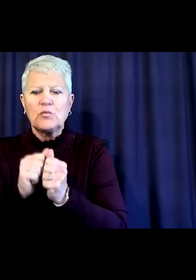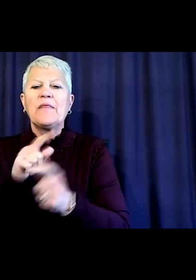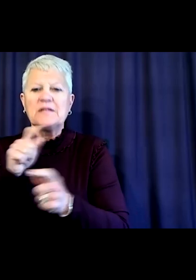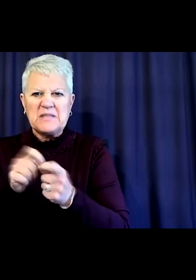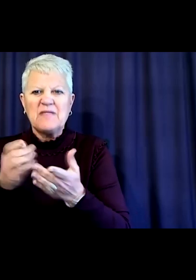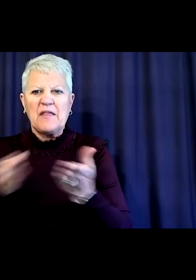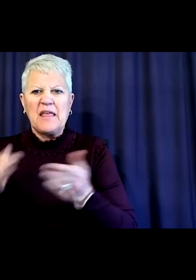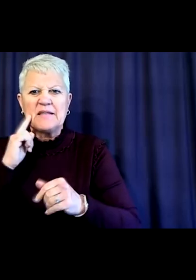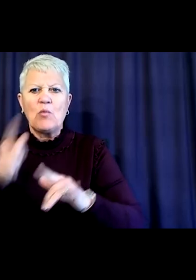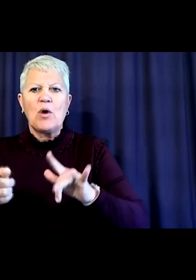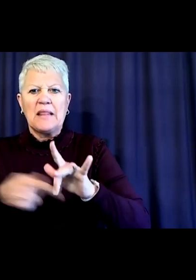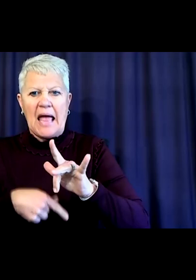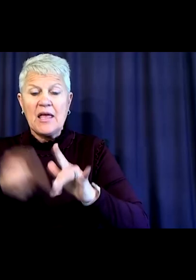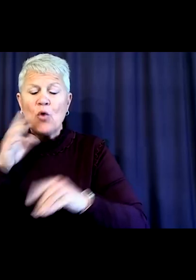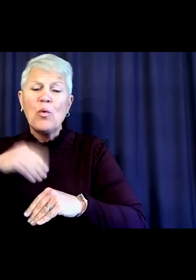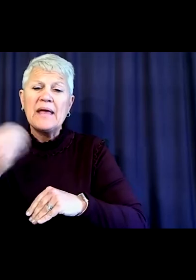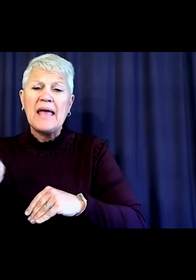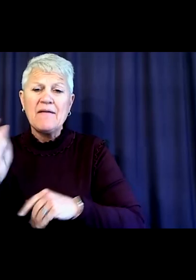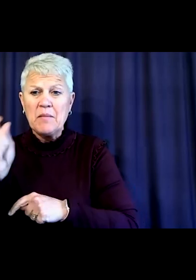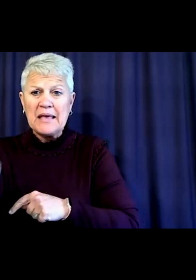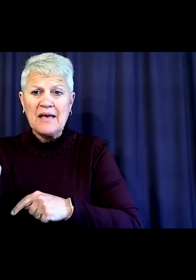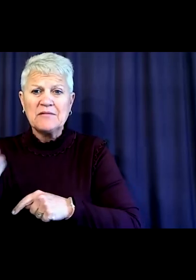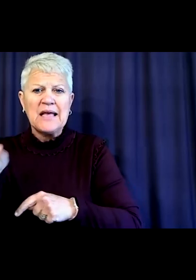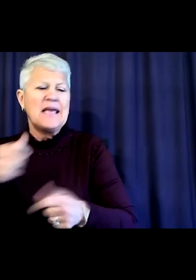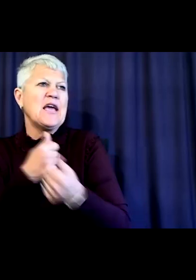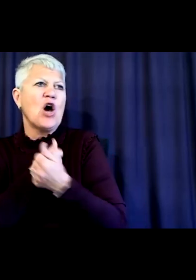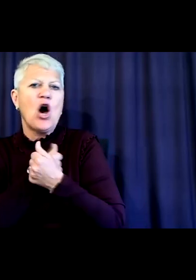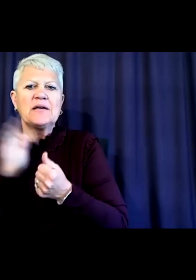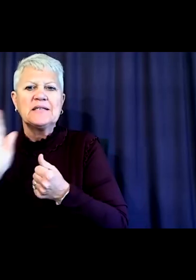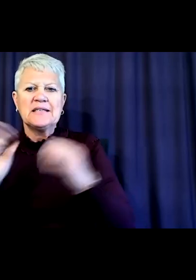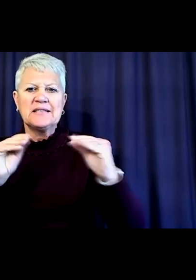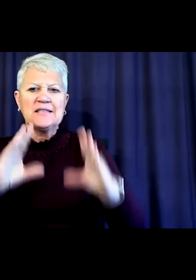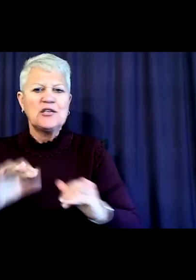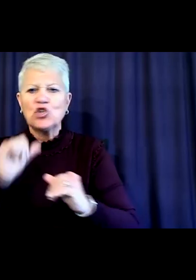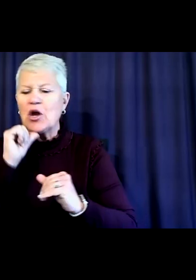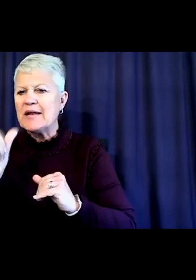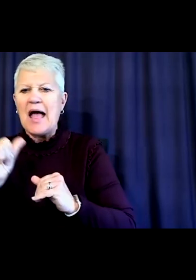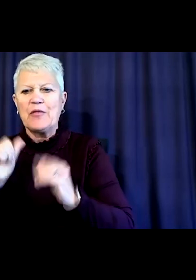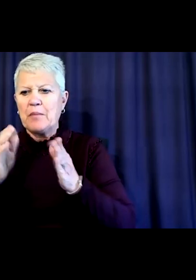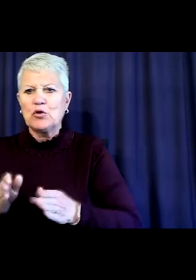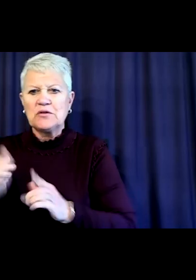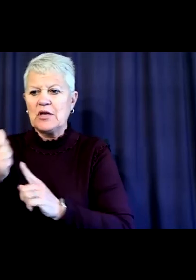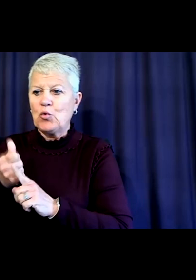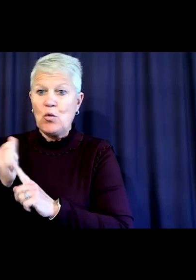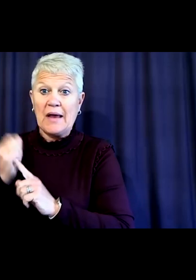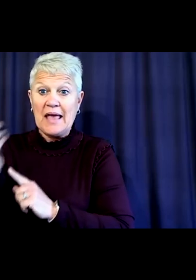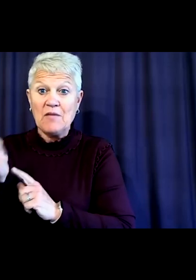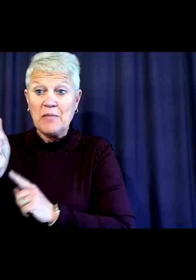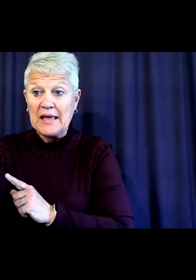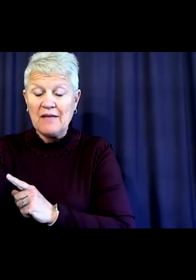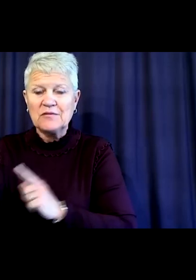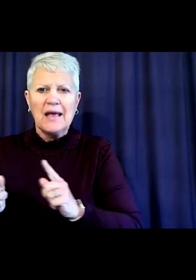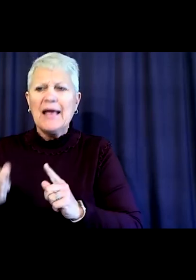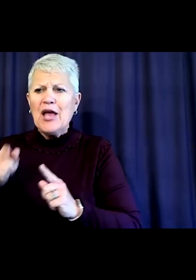lacking. We gave him a gift, for example, and he hugged his intervener or his teacher and not the person who gave him the gift. So we had to teach him, yeah, you're happy, but you got